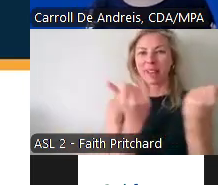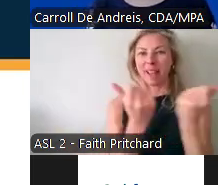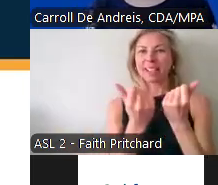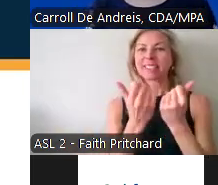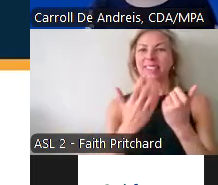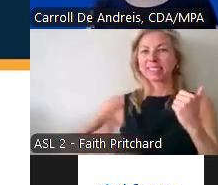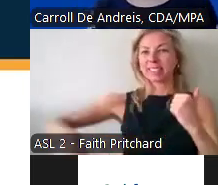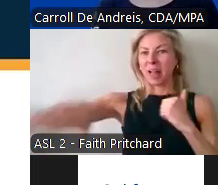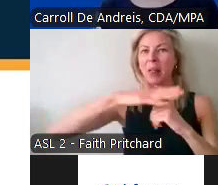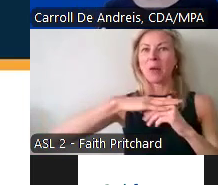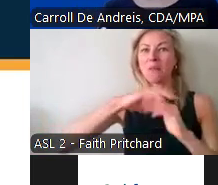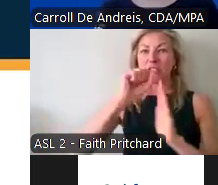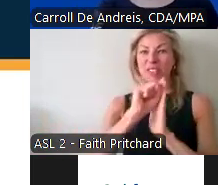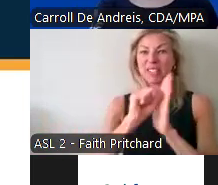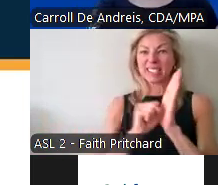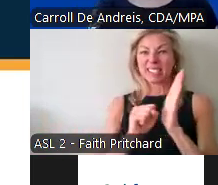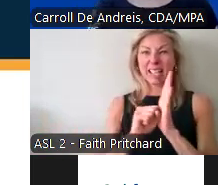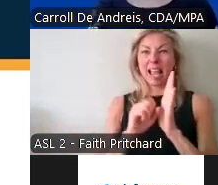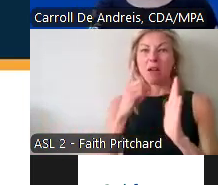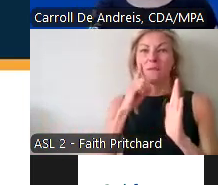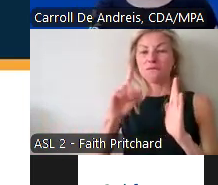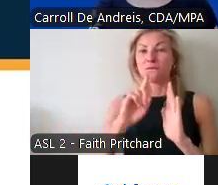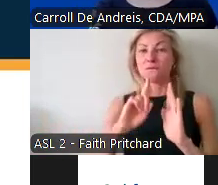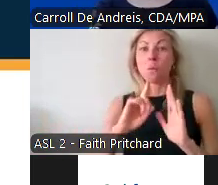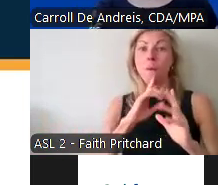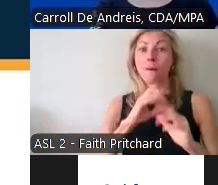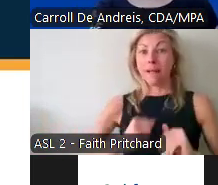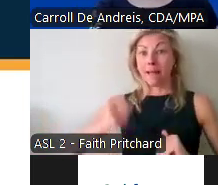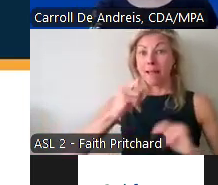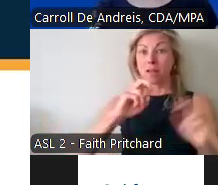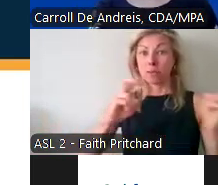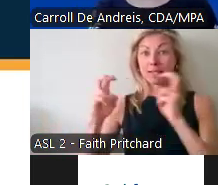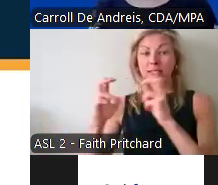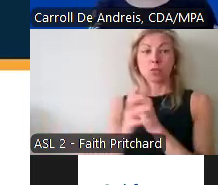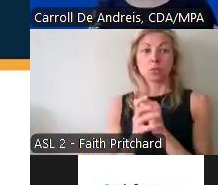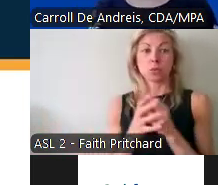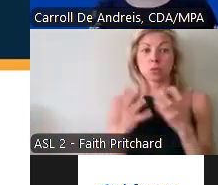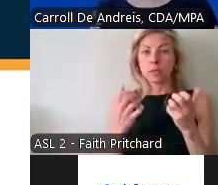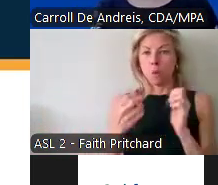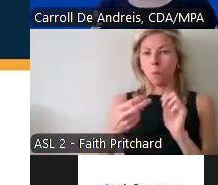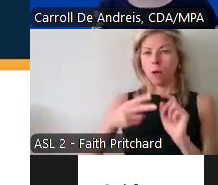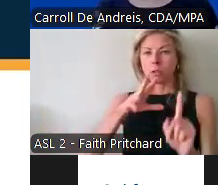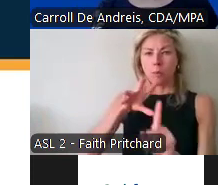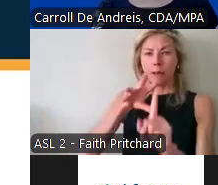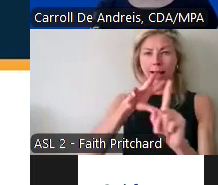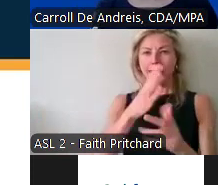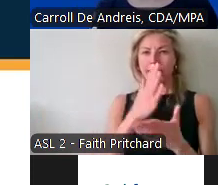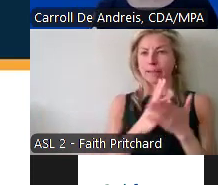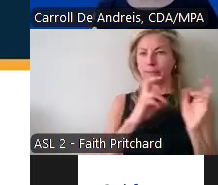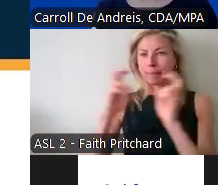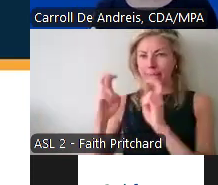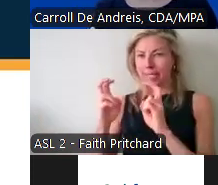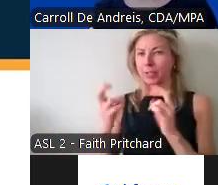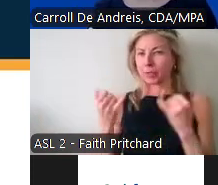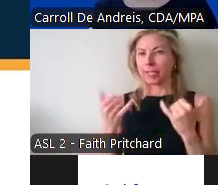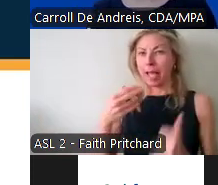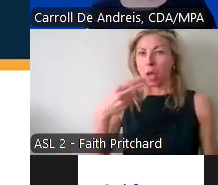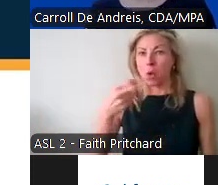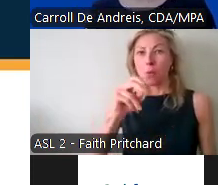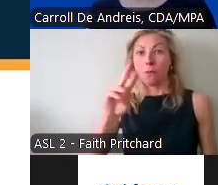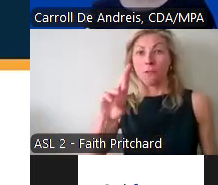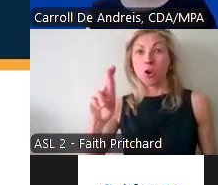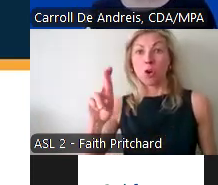for Aging. And I wanted to highlight a few of the important issues we heard today. As the Little Hoover report notes,